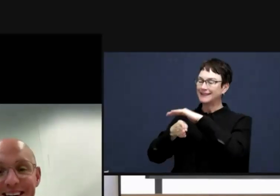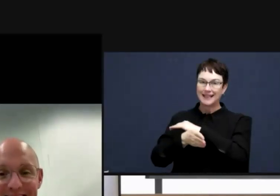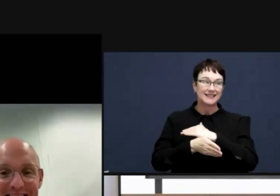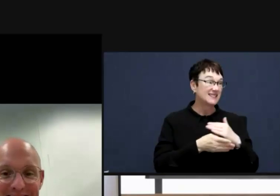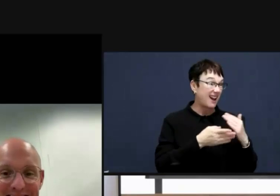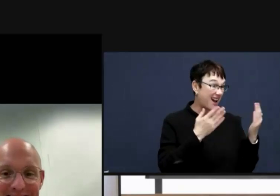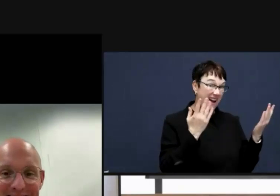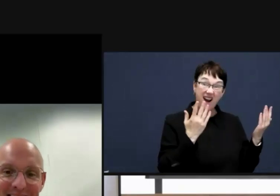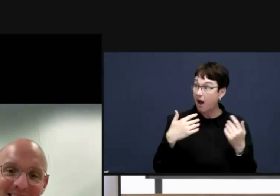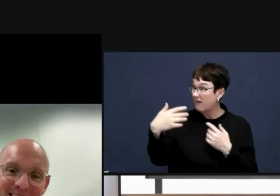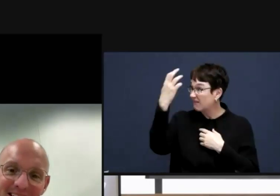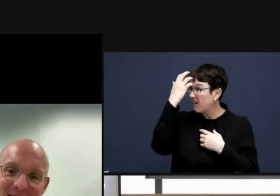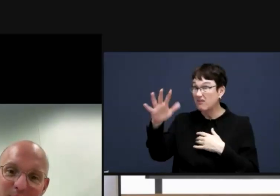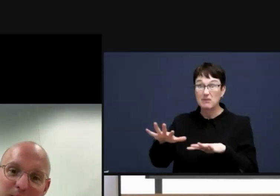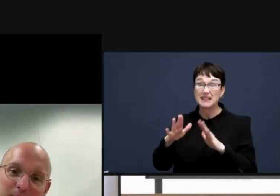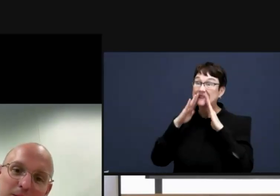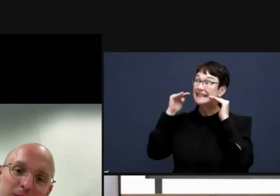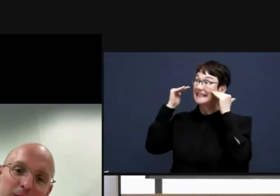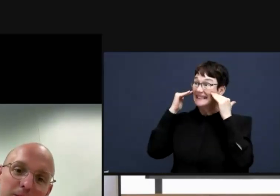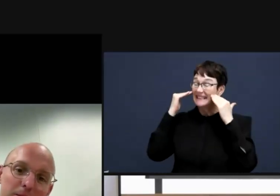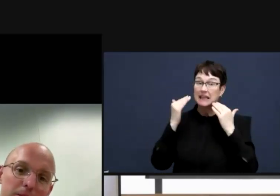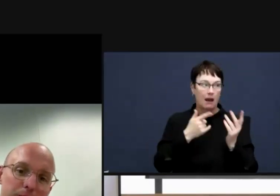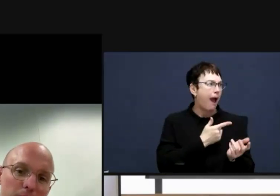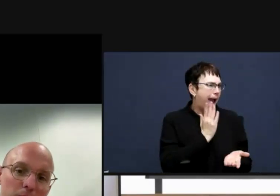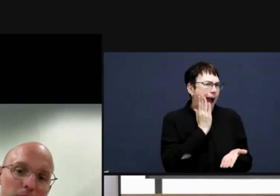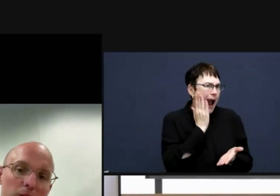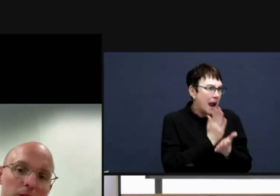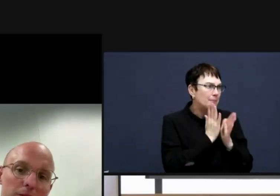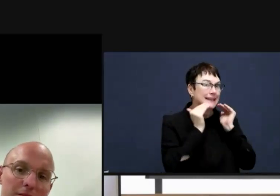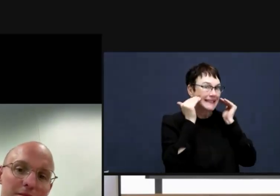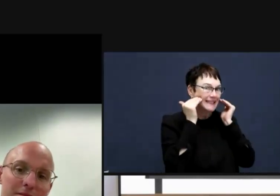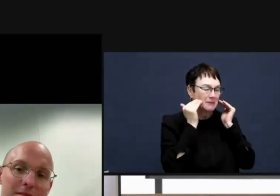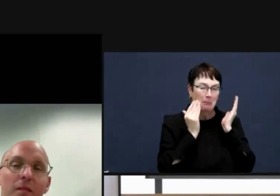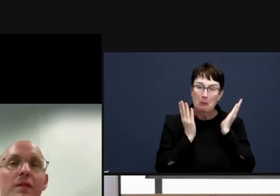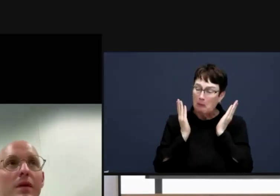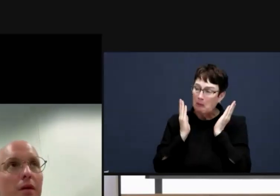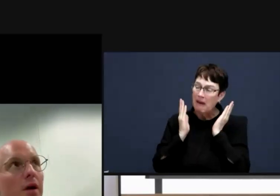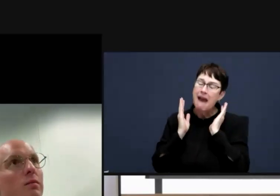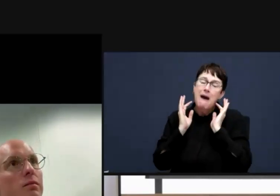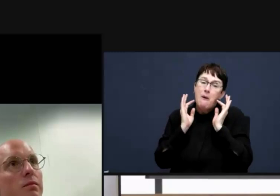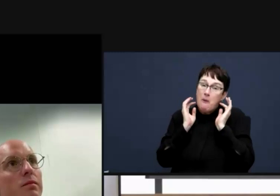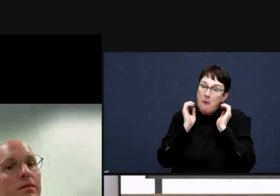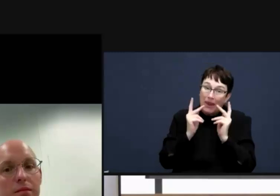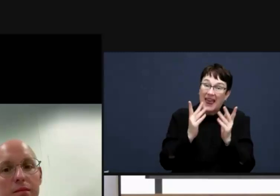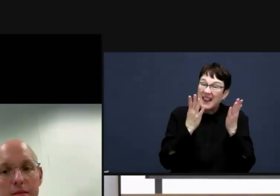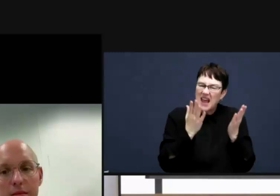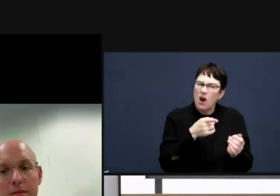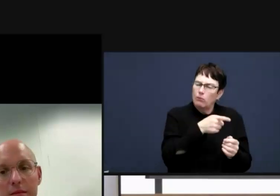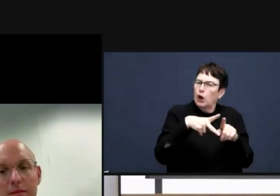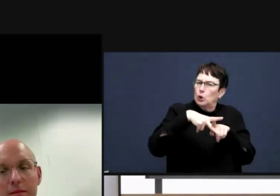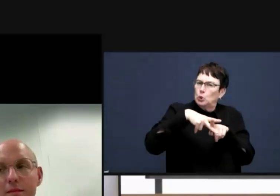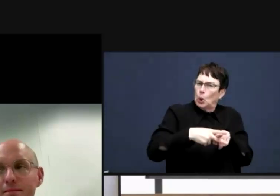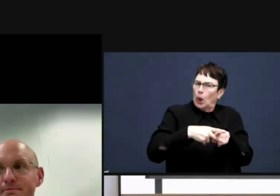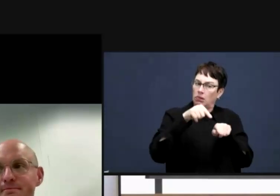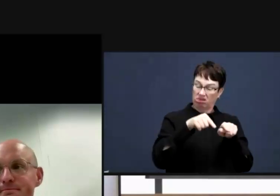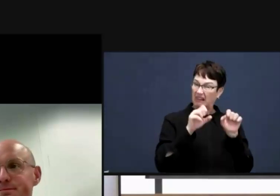Yeah. So what can this tool do and what can it not do? I mean, does it just magically fix everything, or